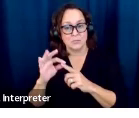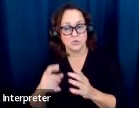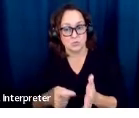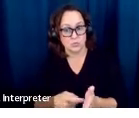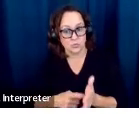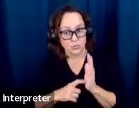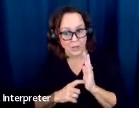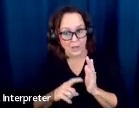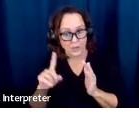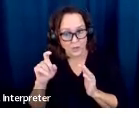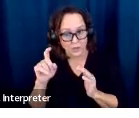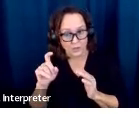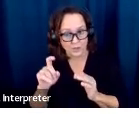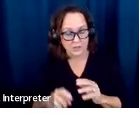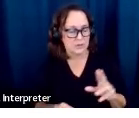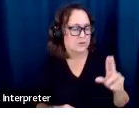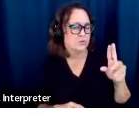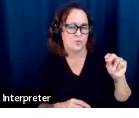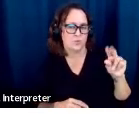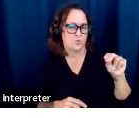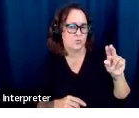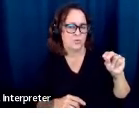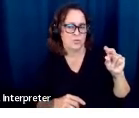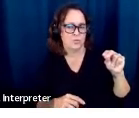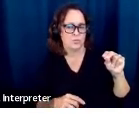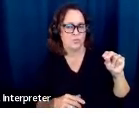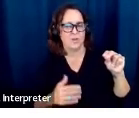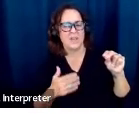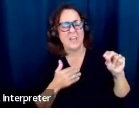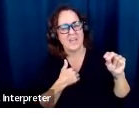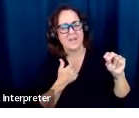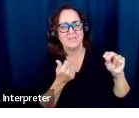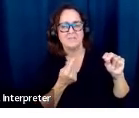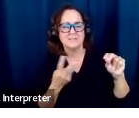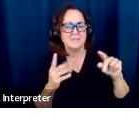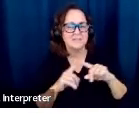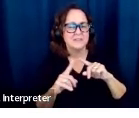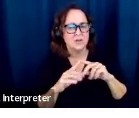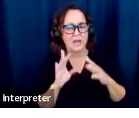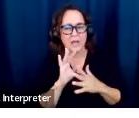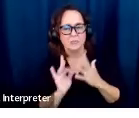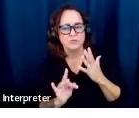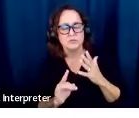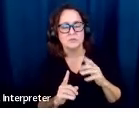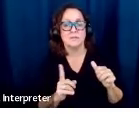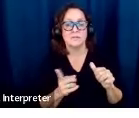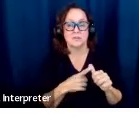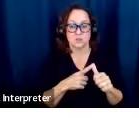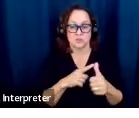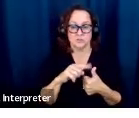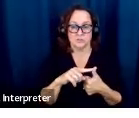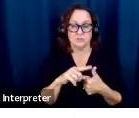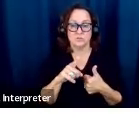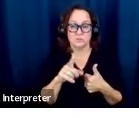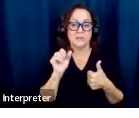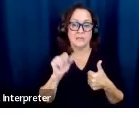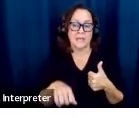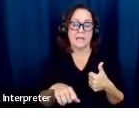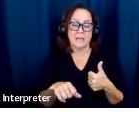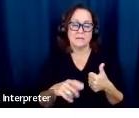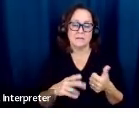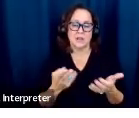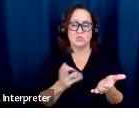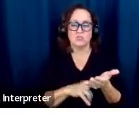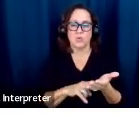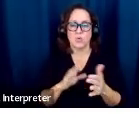that? No, so there are kind of a handful of options. The first being that you can simply enroll